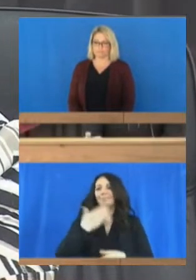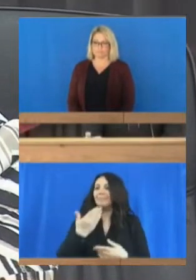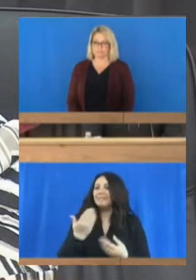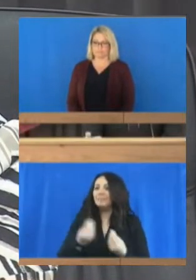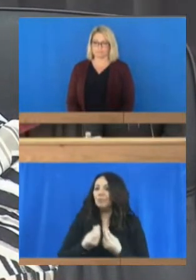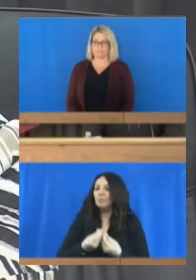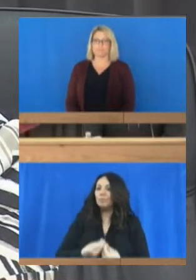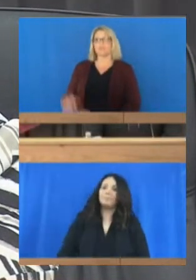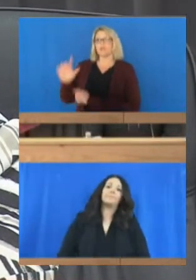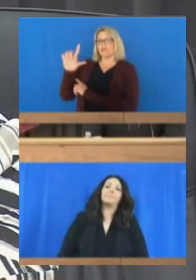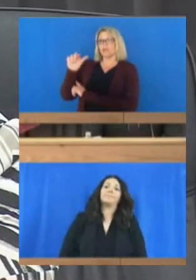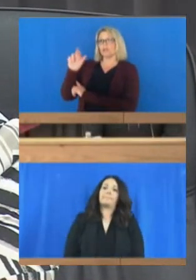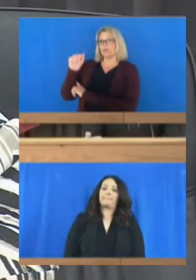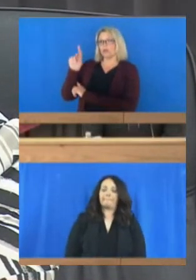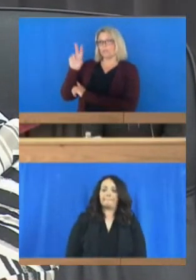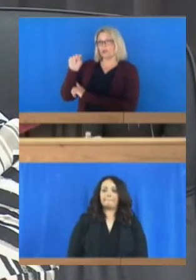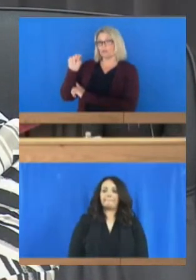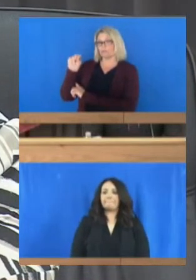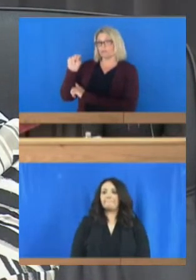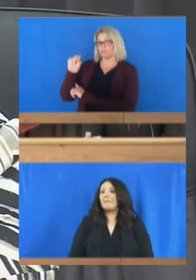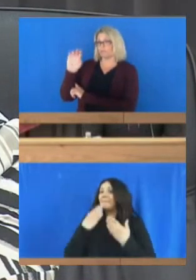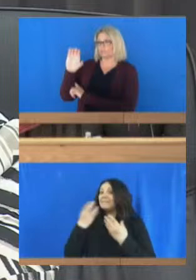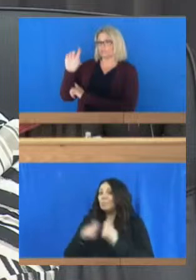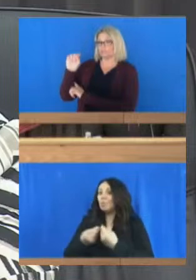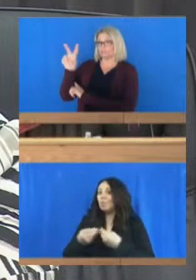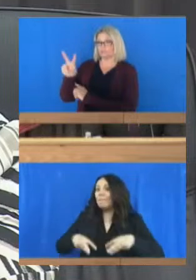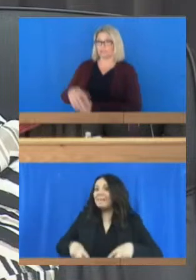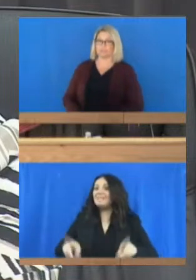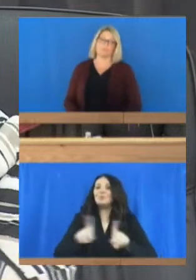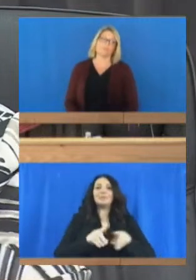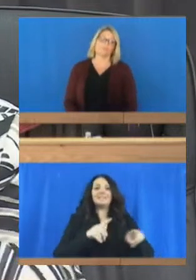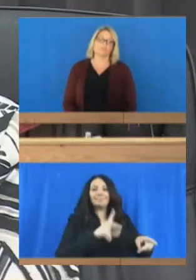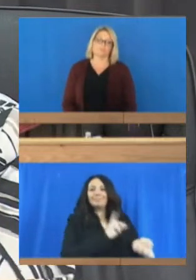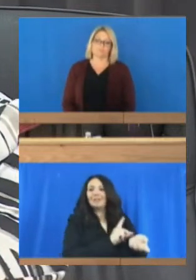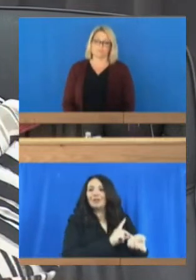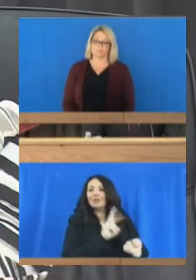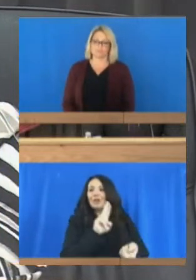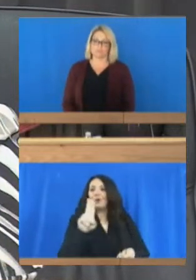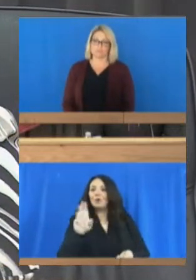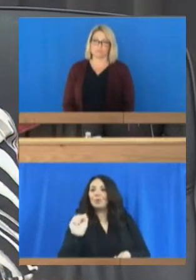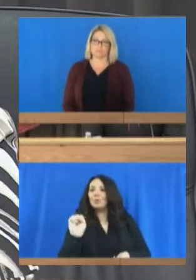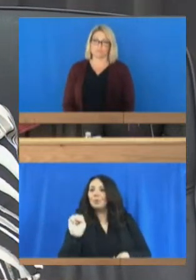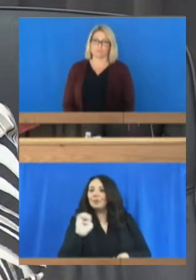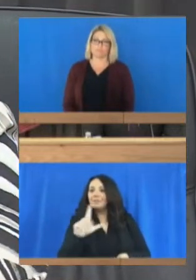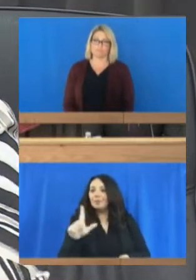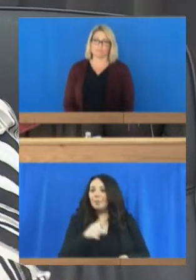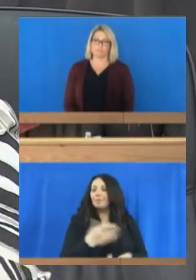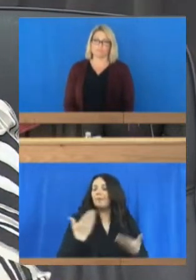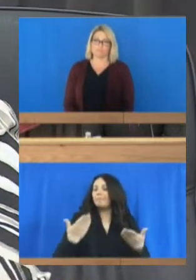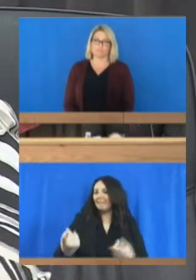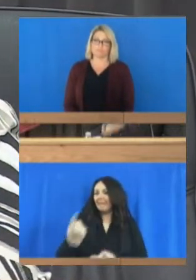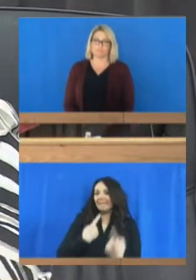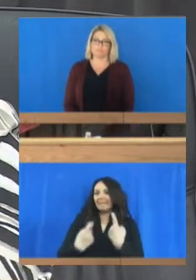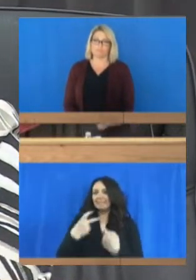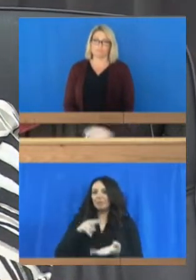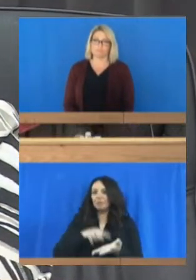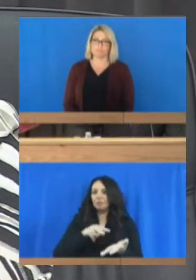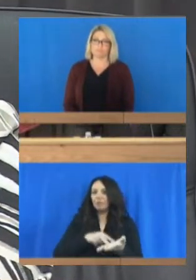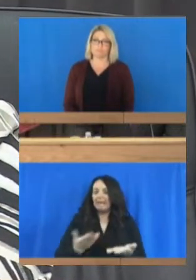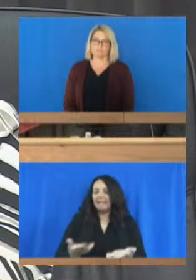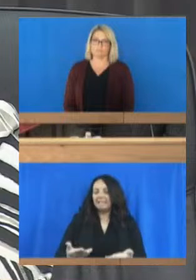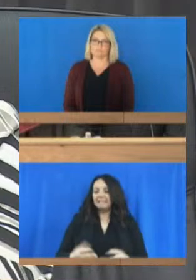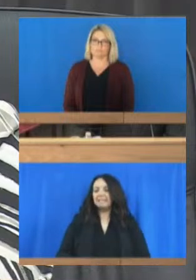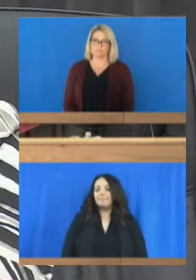seeing at least a handful of deaths, even though they did receive the vaccine? Hi, Laura.